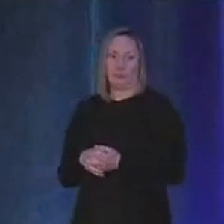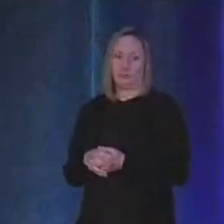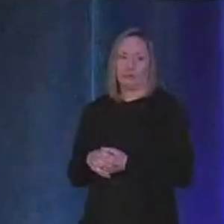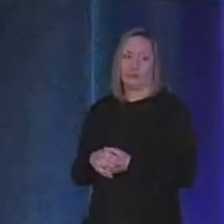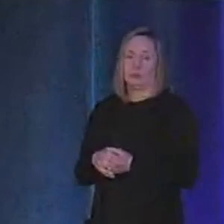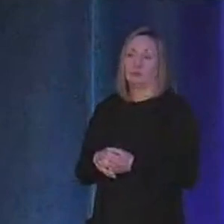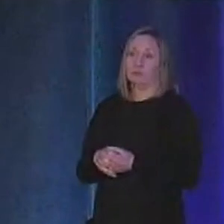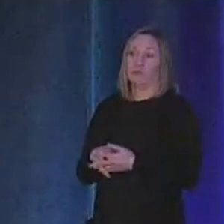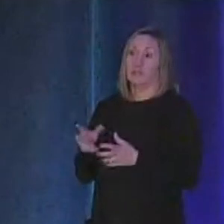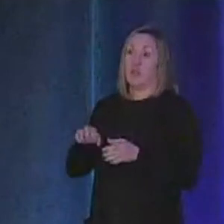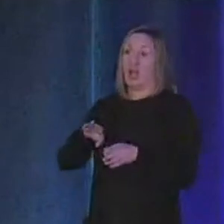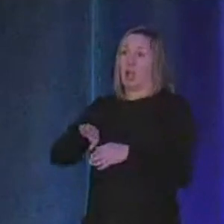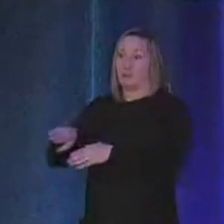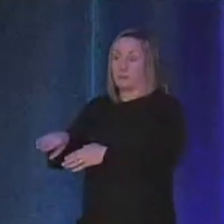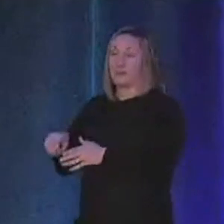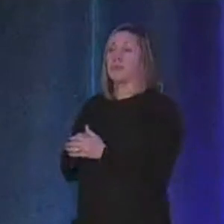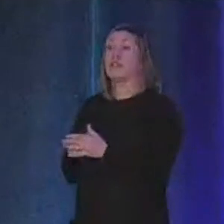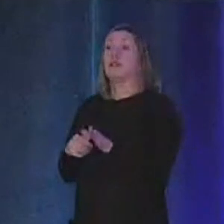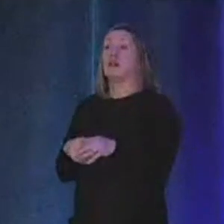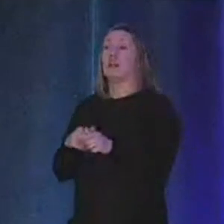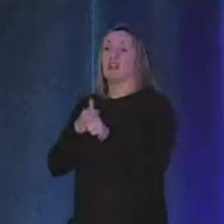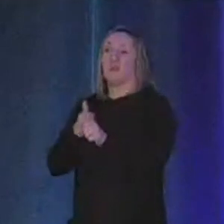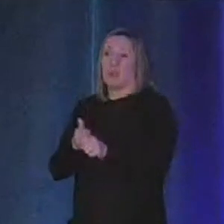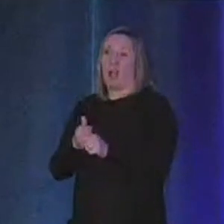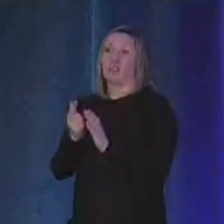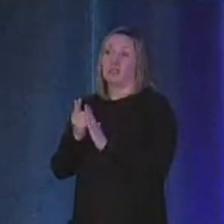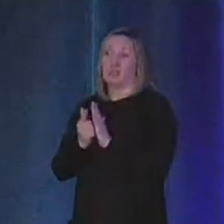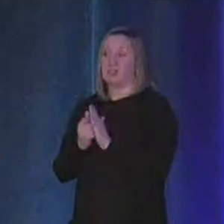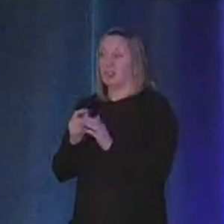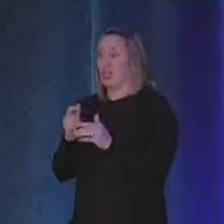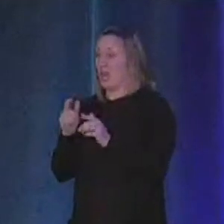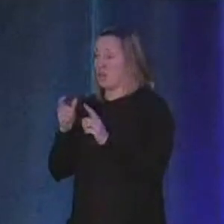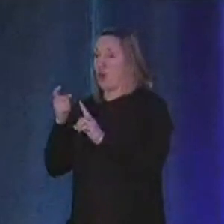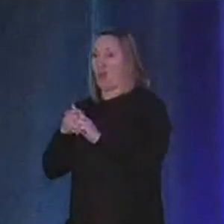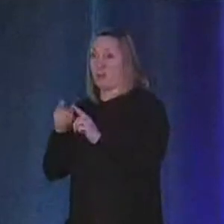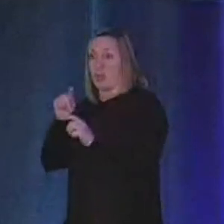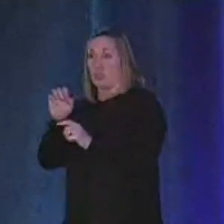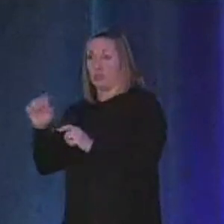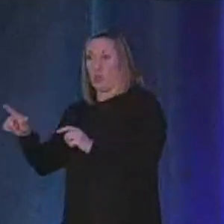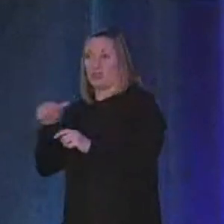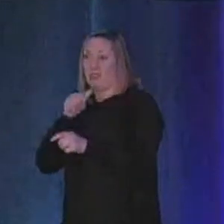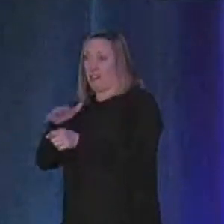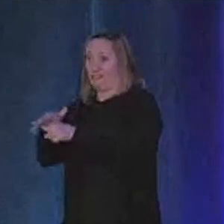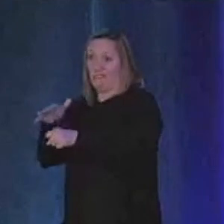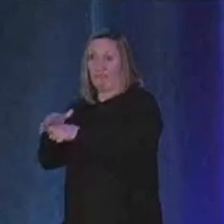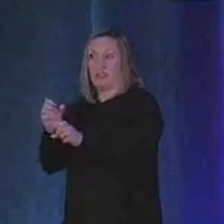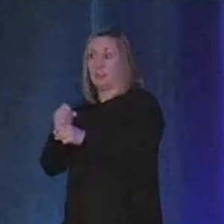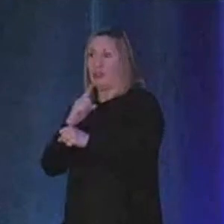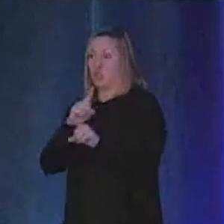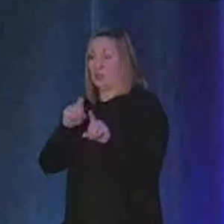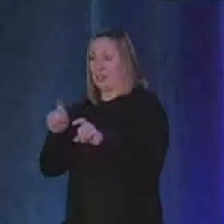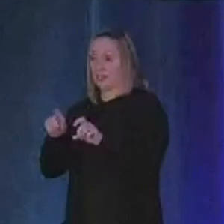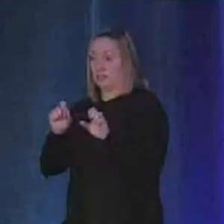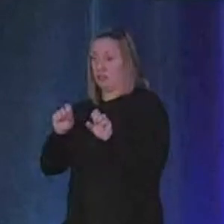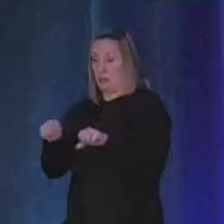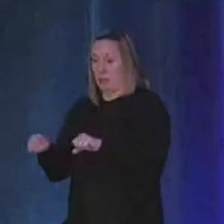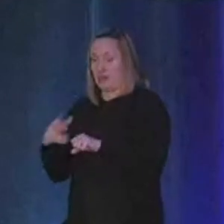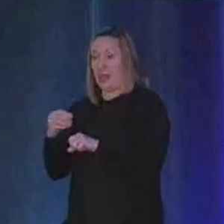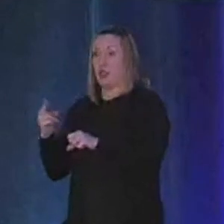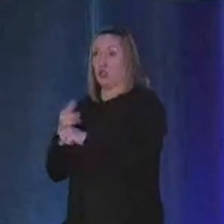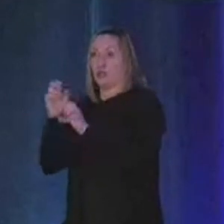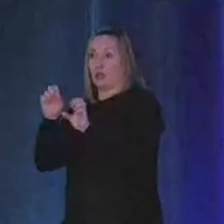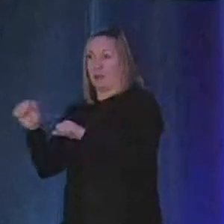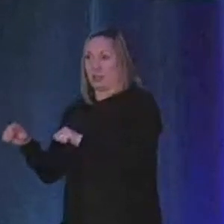So that being said, compliance and automated tools are just straight up not enough to ensure accessibility and usability. I pulled